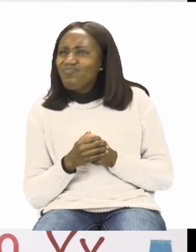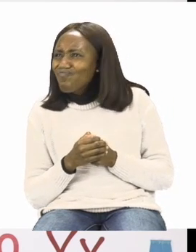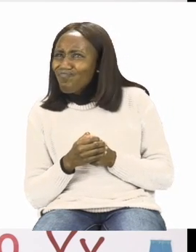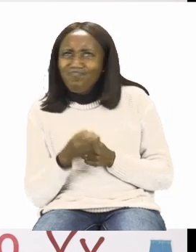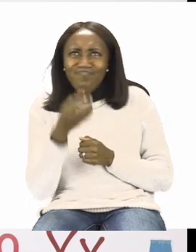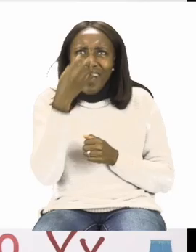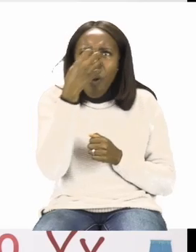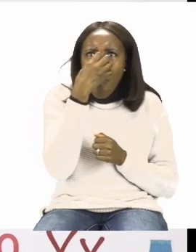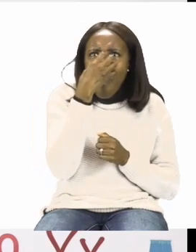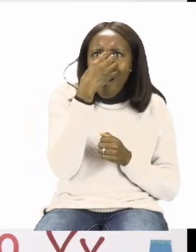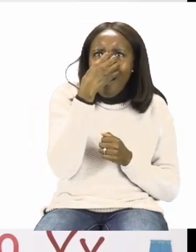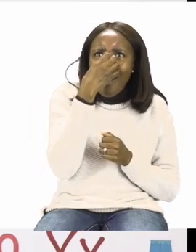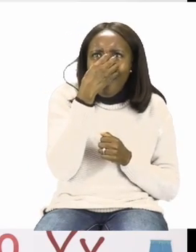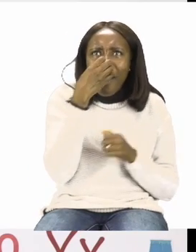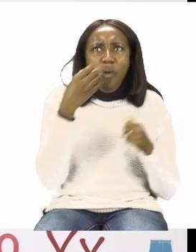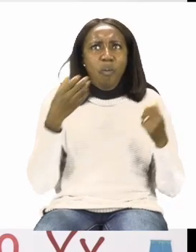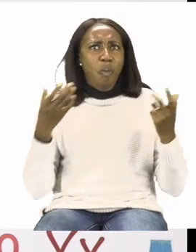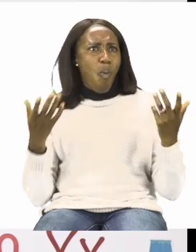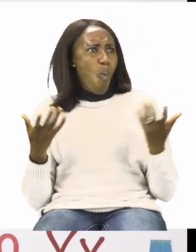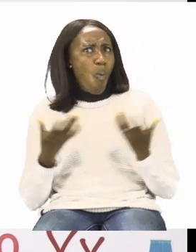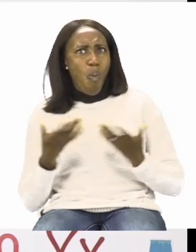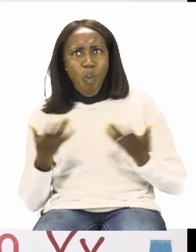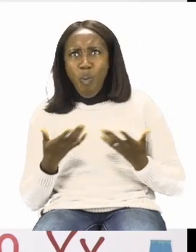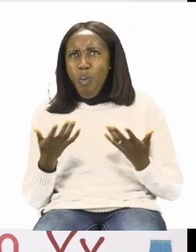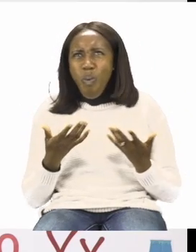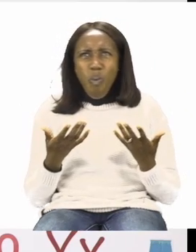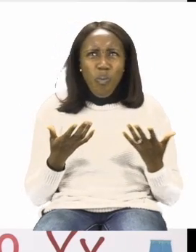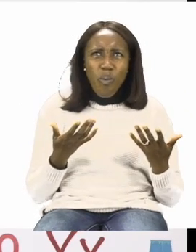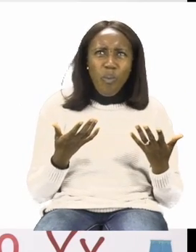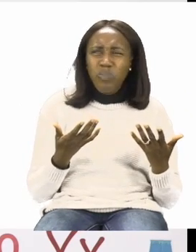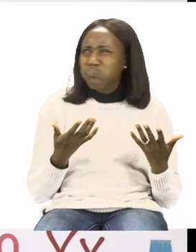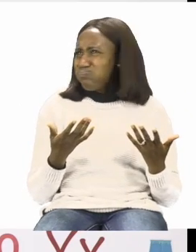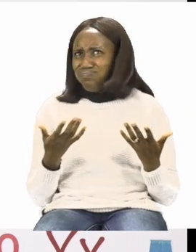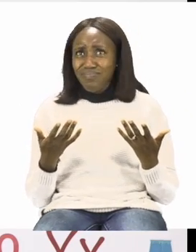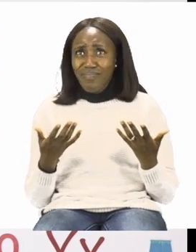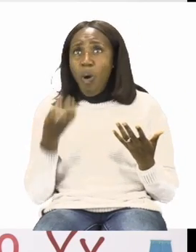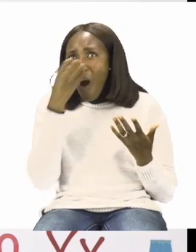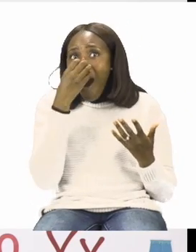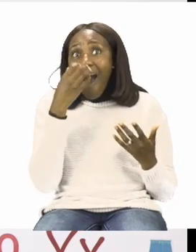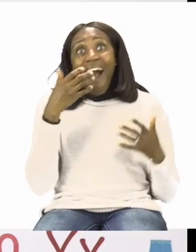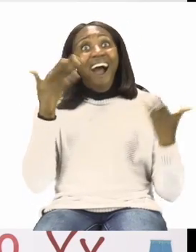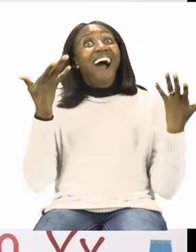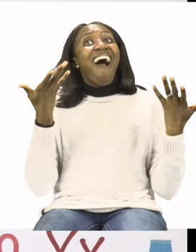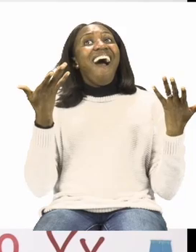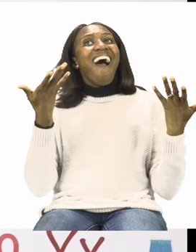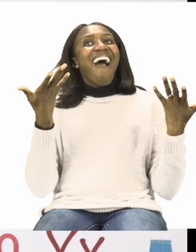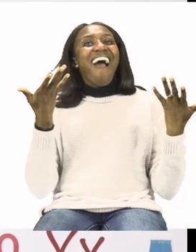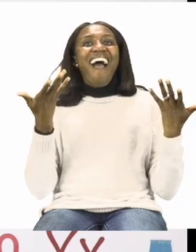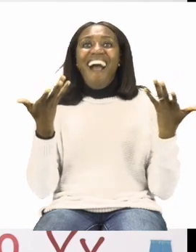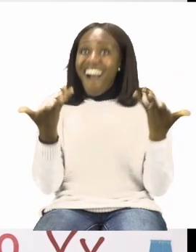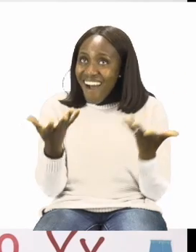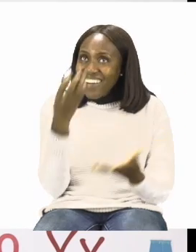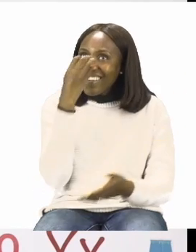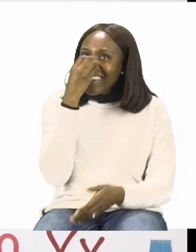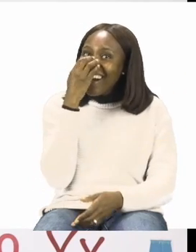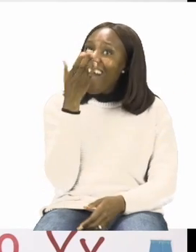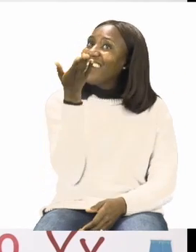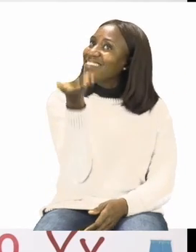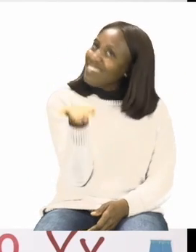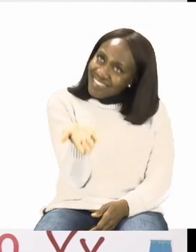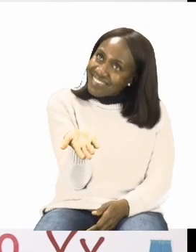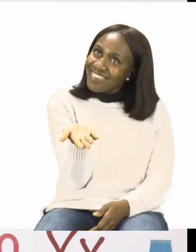see my friend Zoshi anywhere? Zoshi, oh, there you